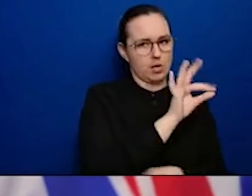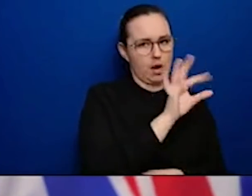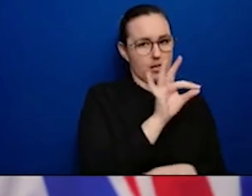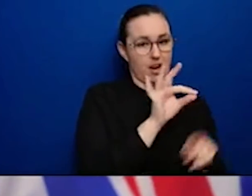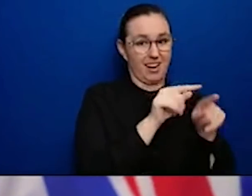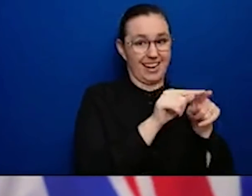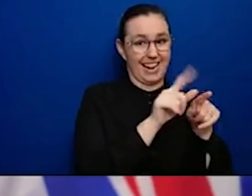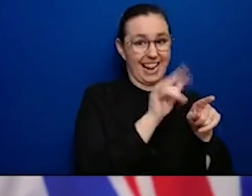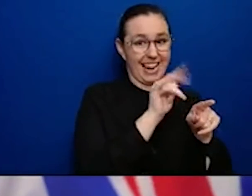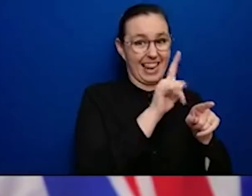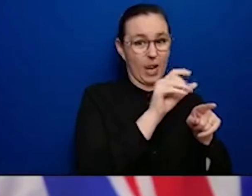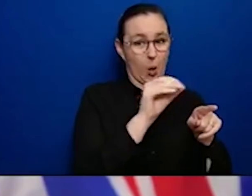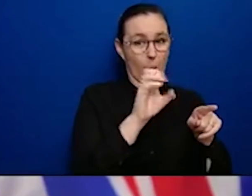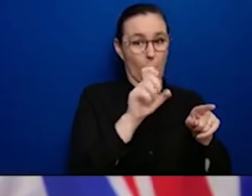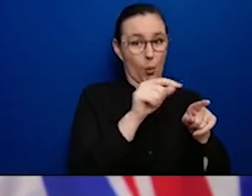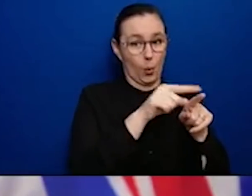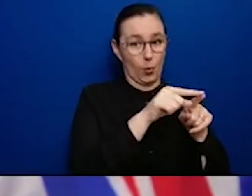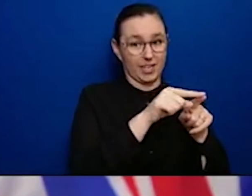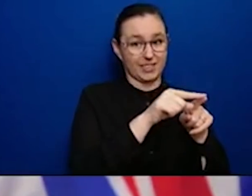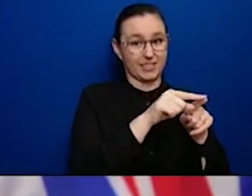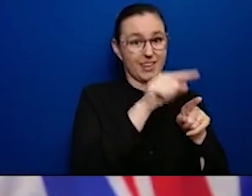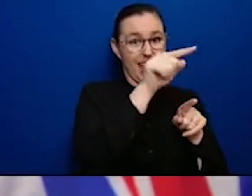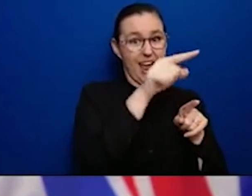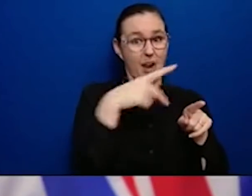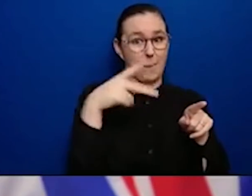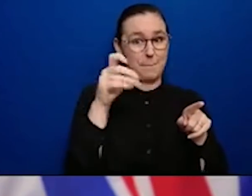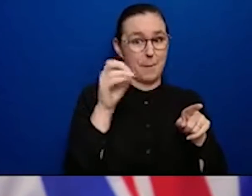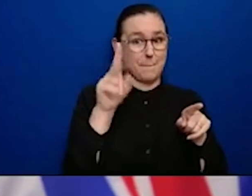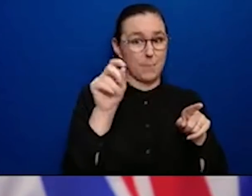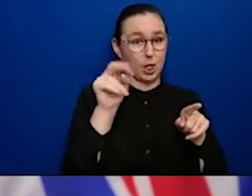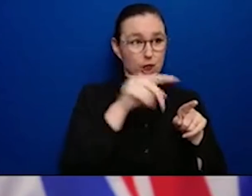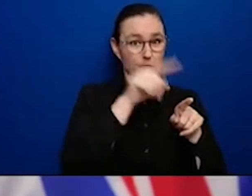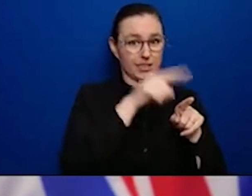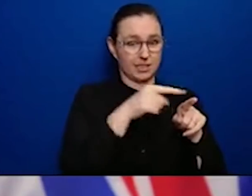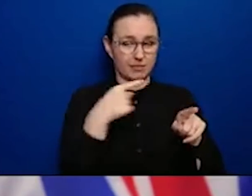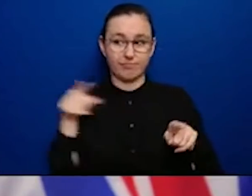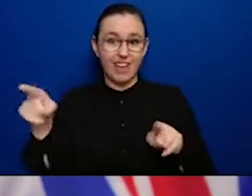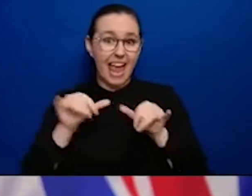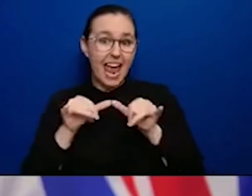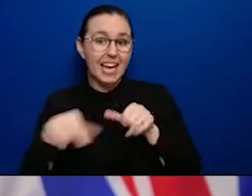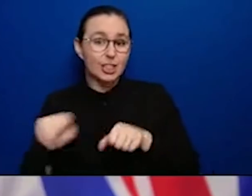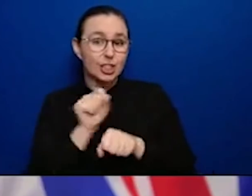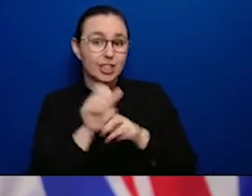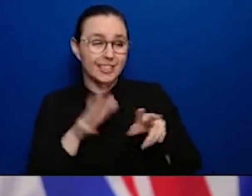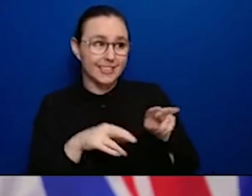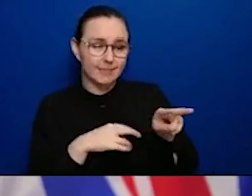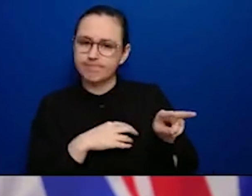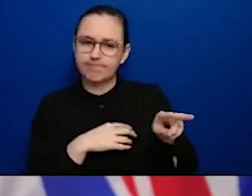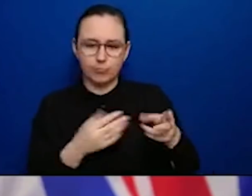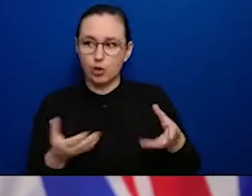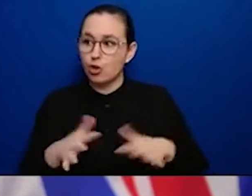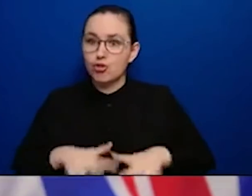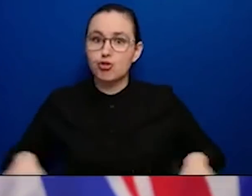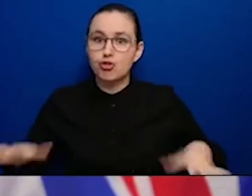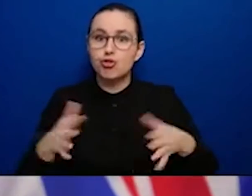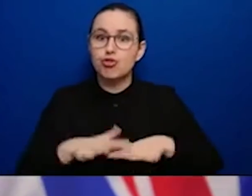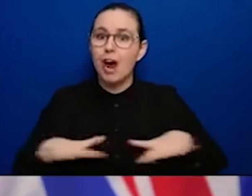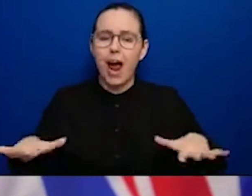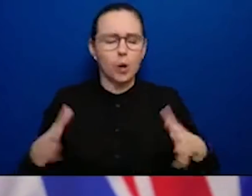Lillooet. That decision was based on geotechnical advice from our engineers because of the heavy saturation